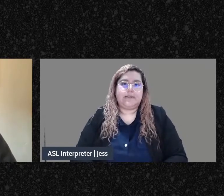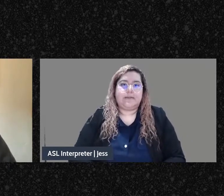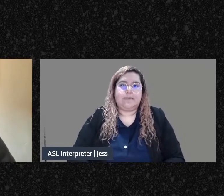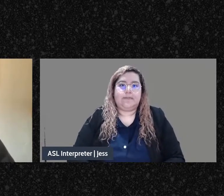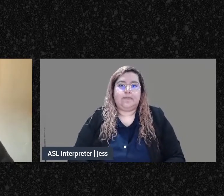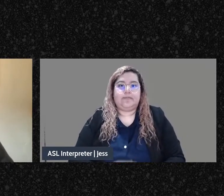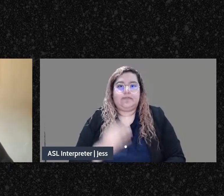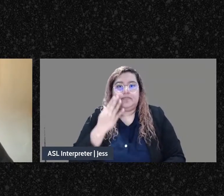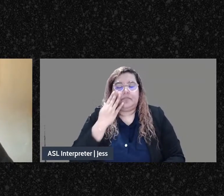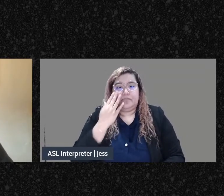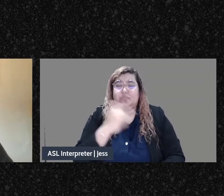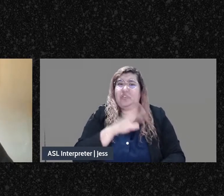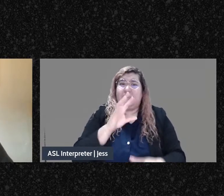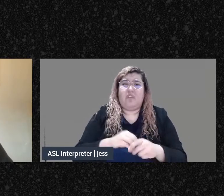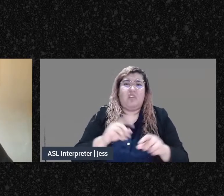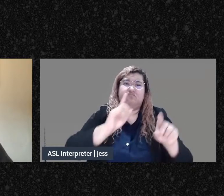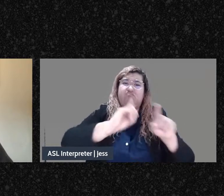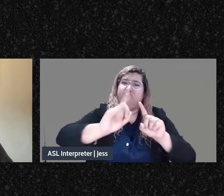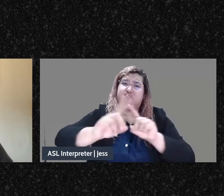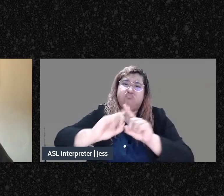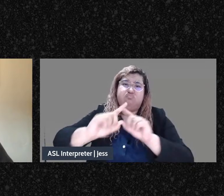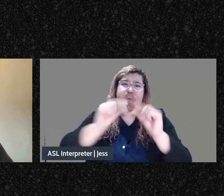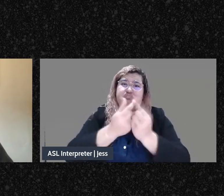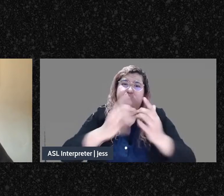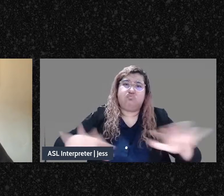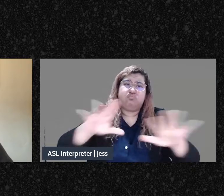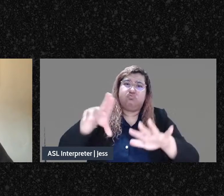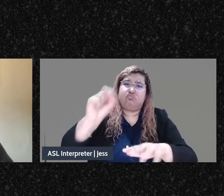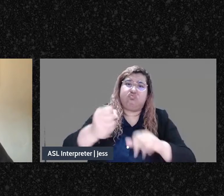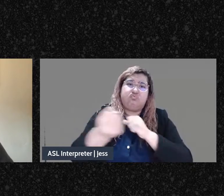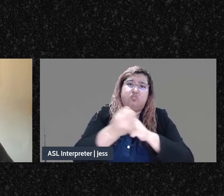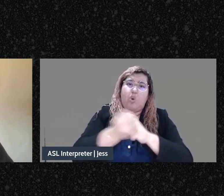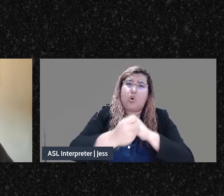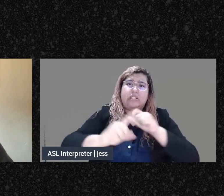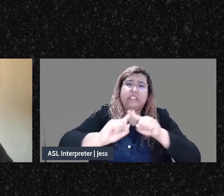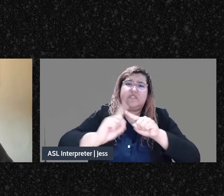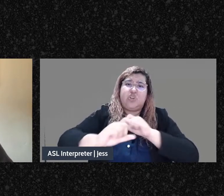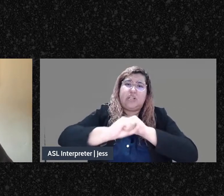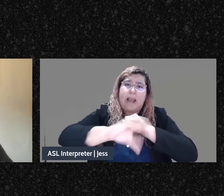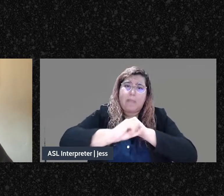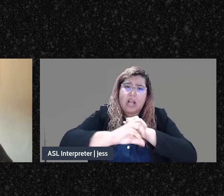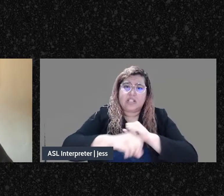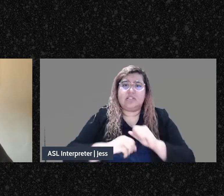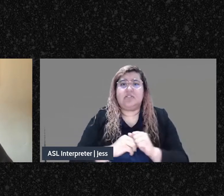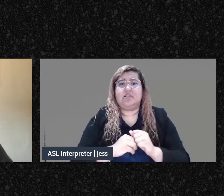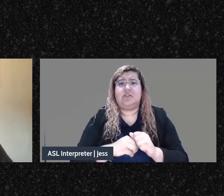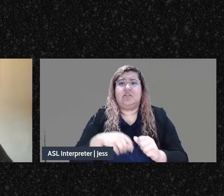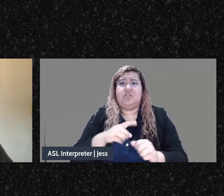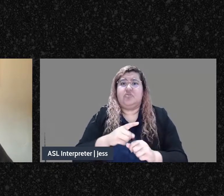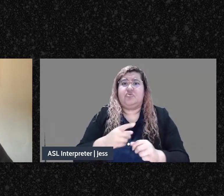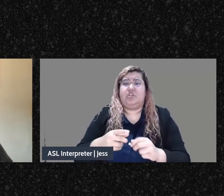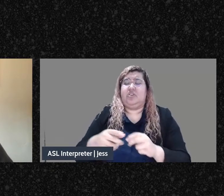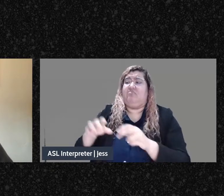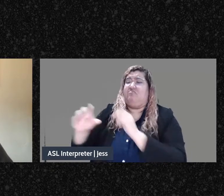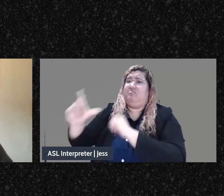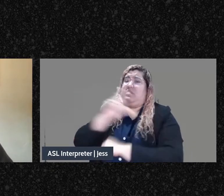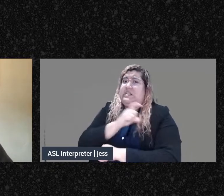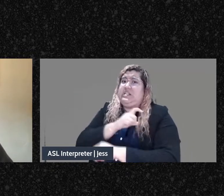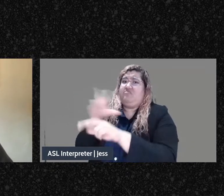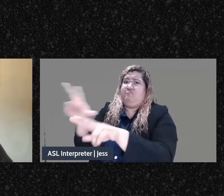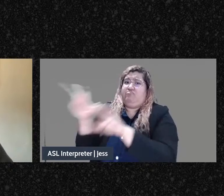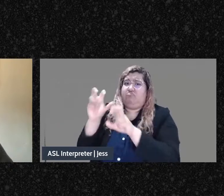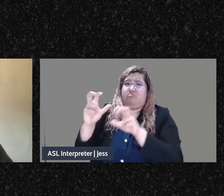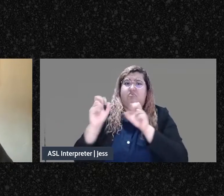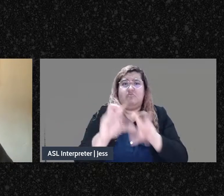She works with dozens of groups around the country to support campaigns to divest from policing and invest in community safety